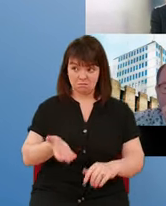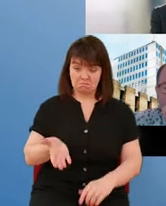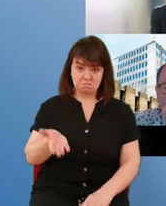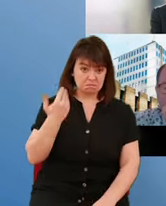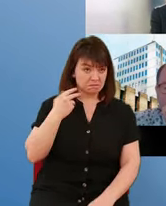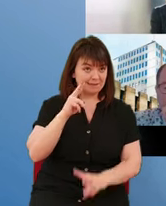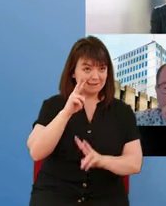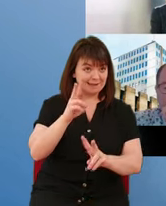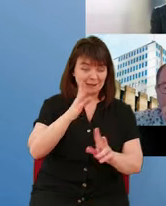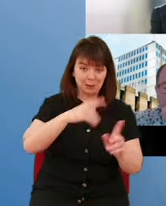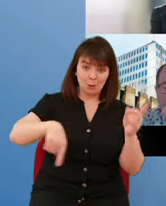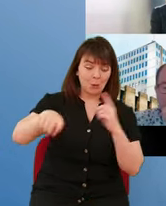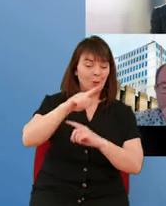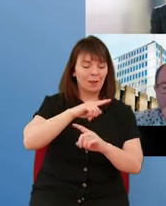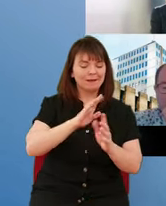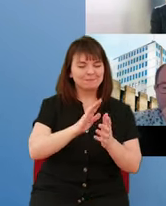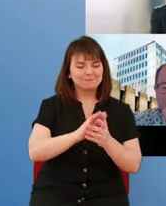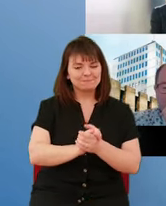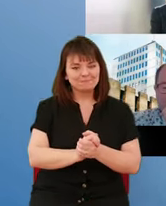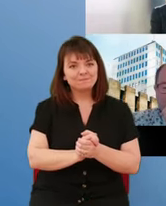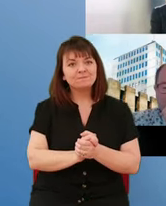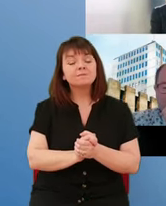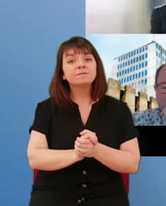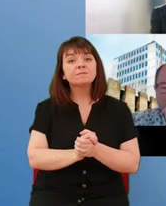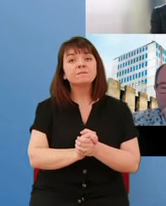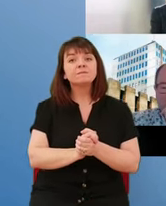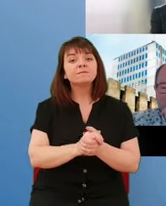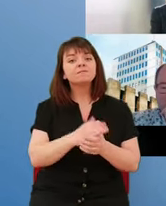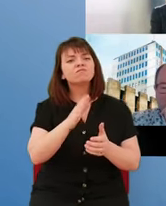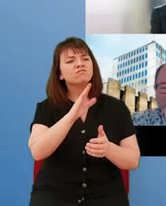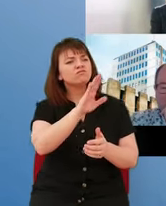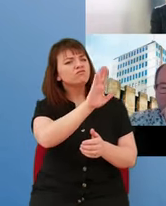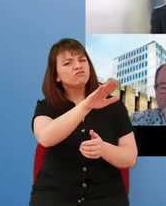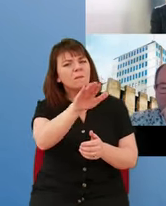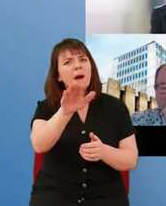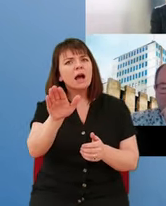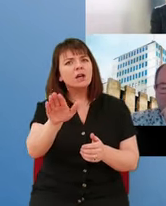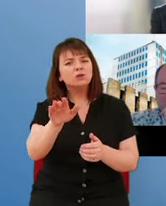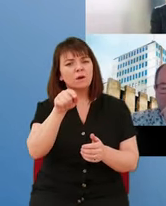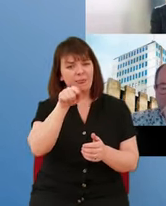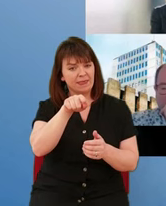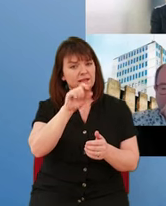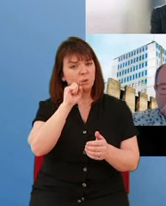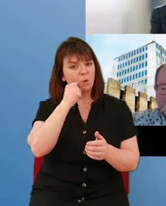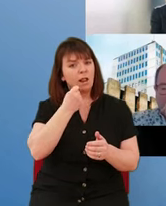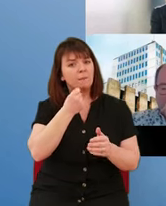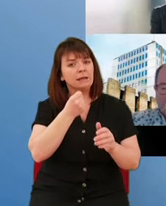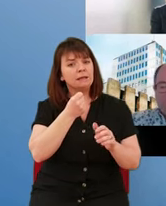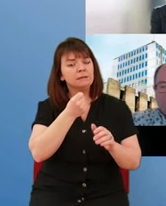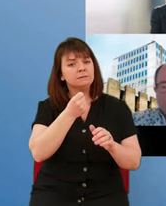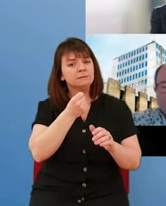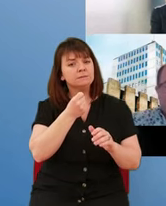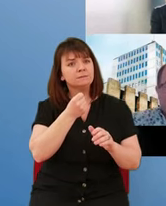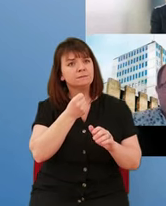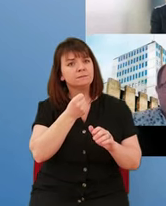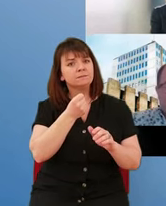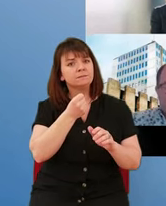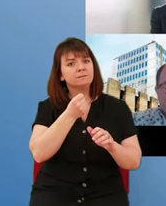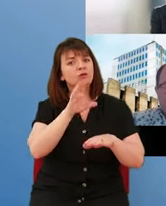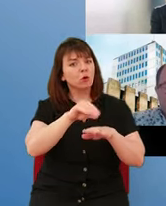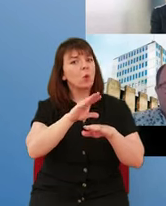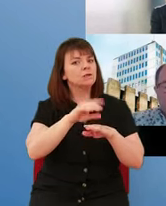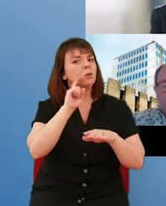ago since I last saw you all, but then we didn't meet in January. Just a reminder that the meeting is recorded and it will